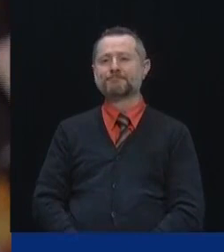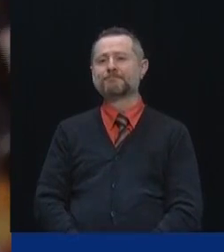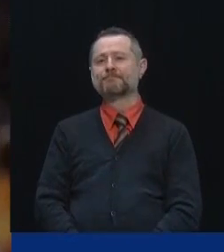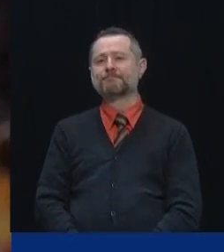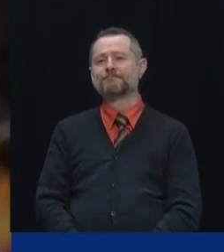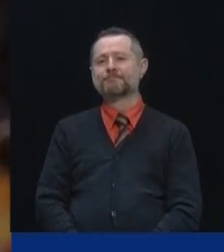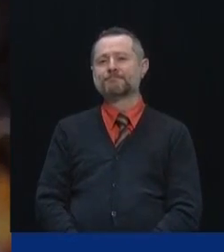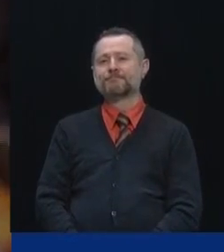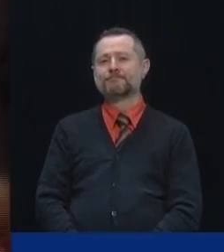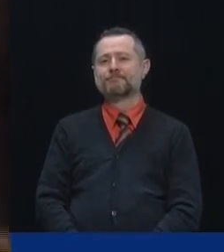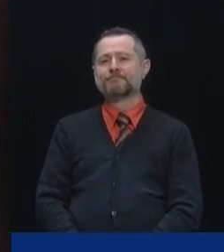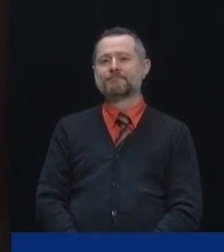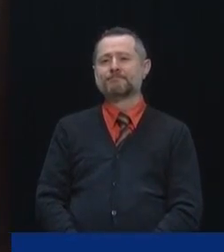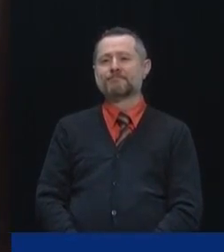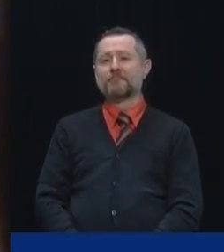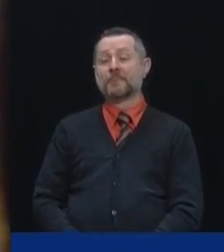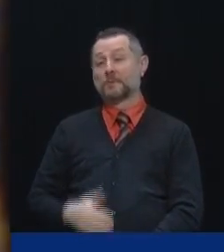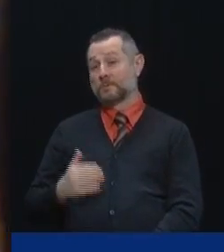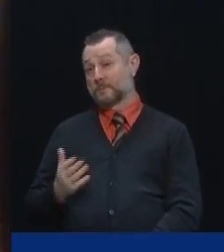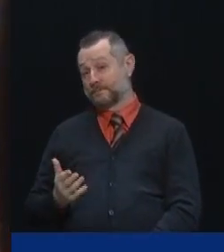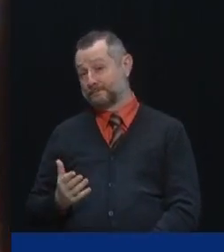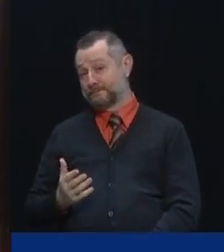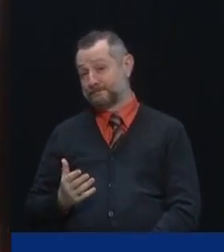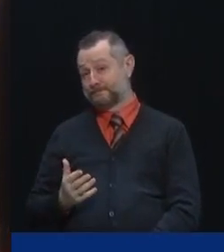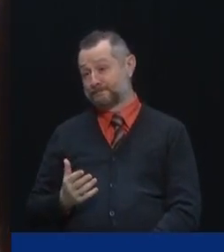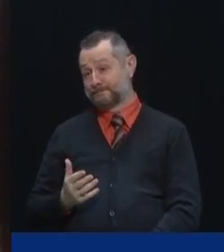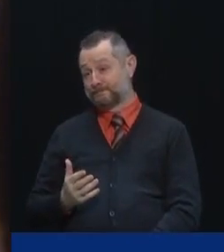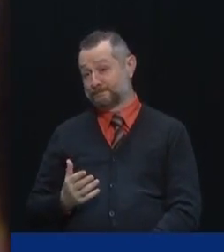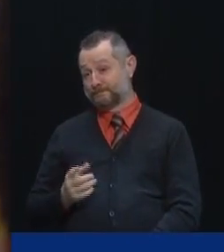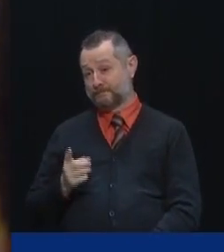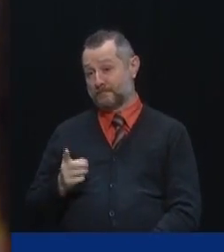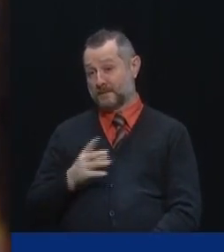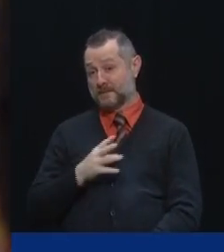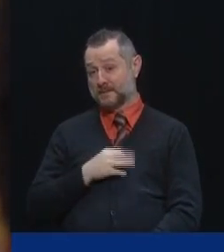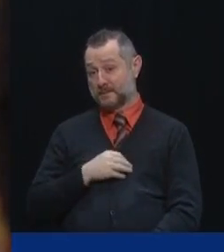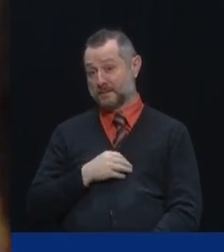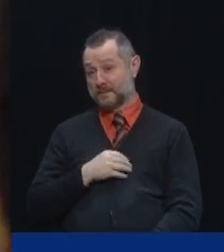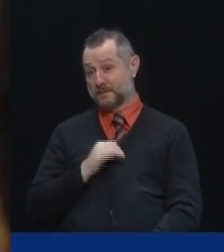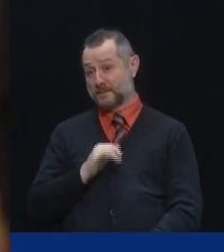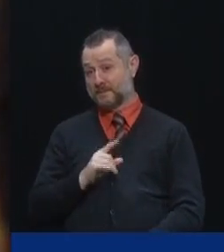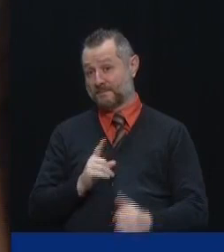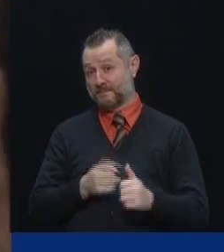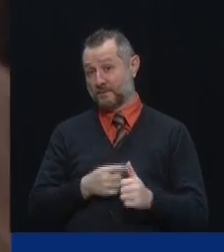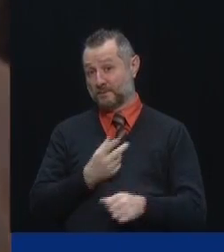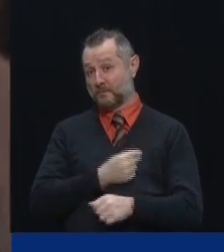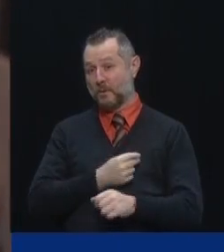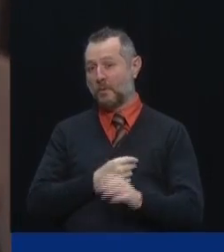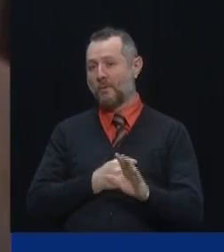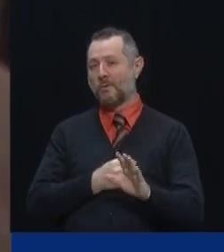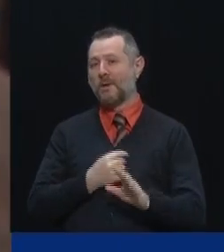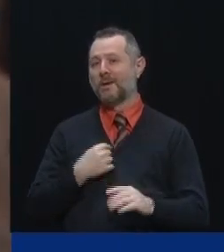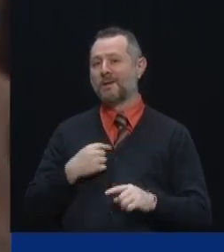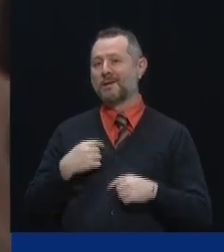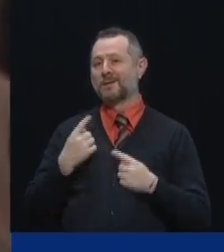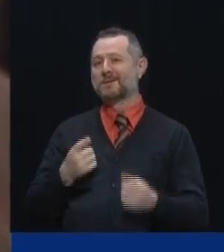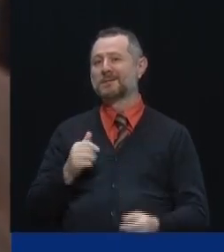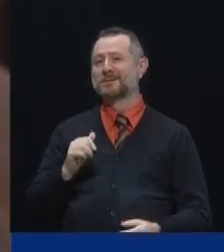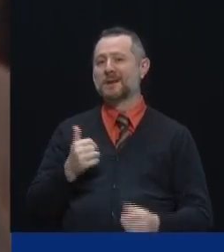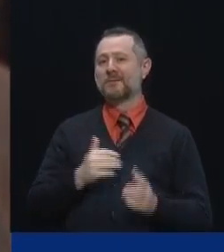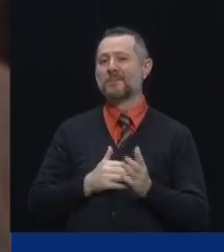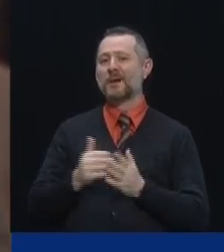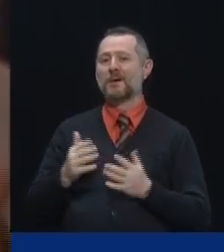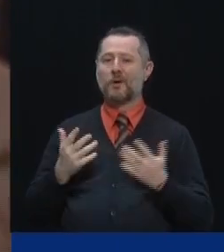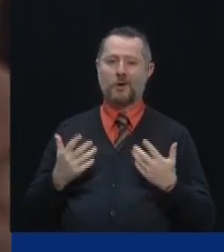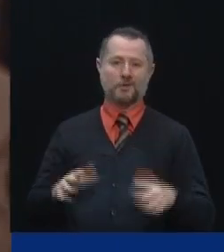And on the skeptics, nobody's asking you to go to first. 10 million New Yorkers have taken the